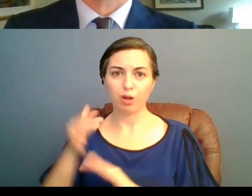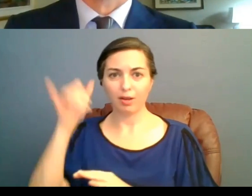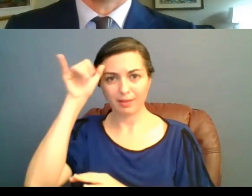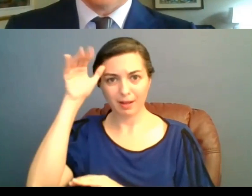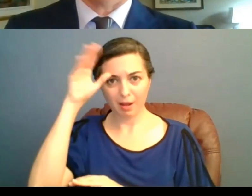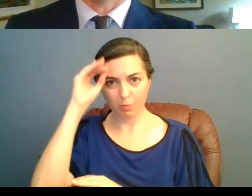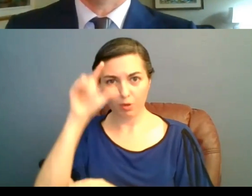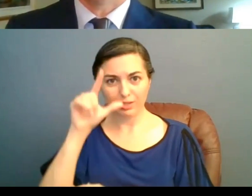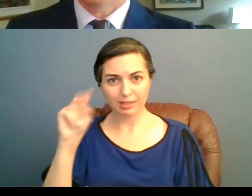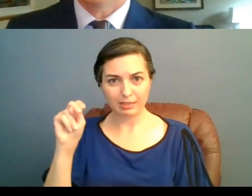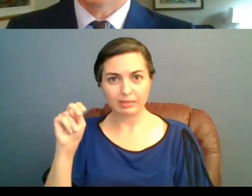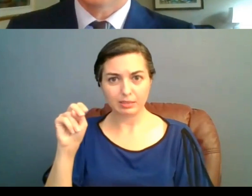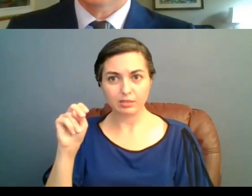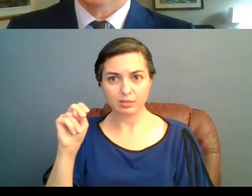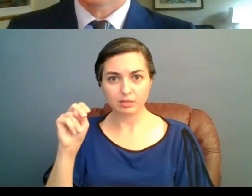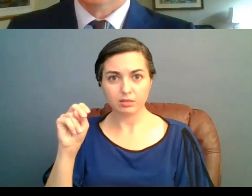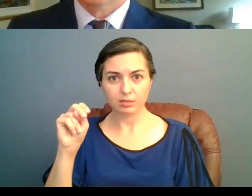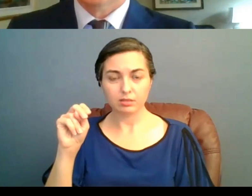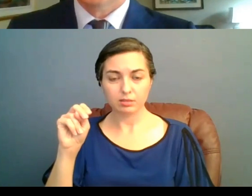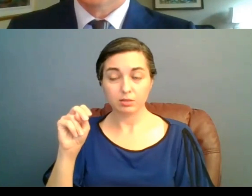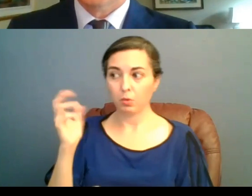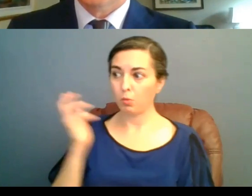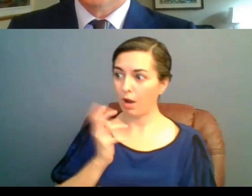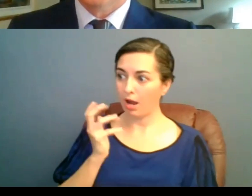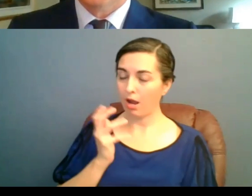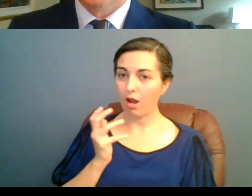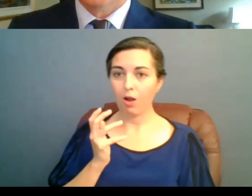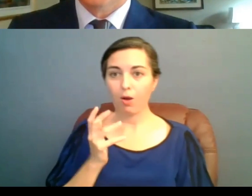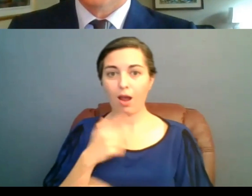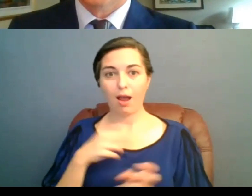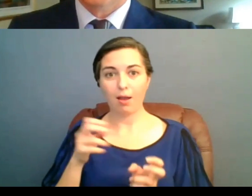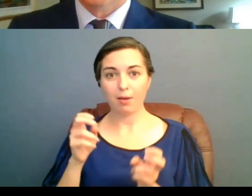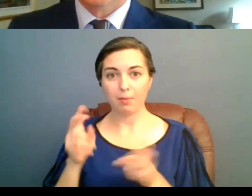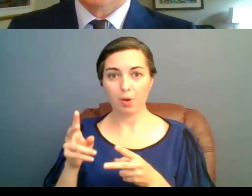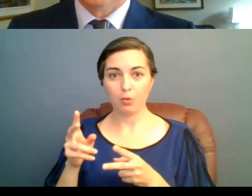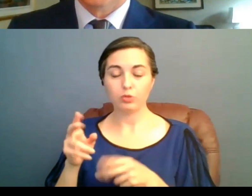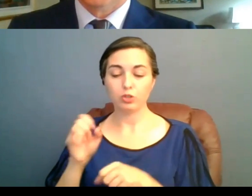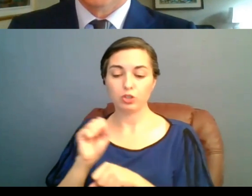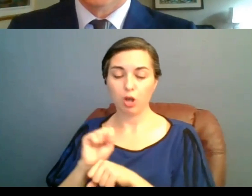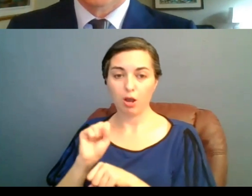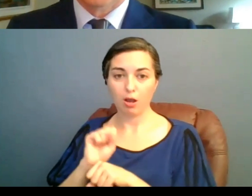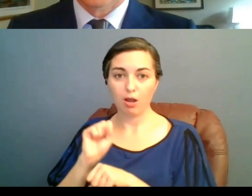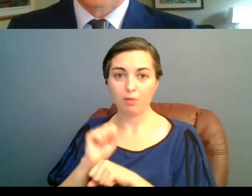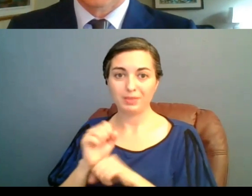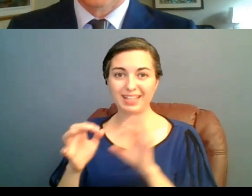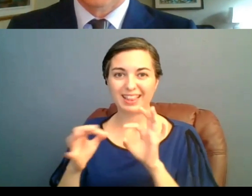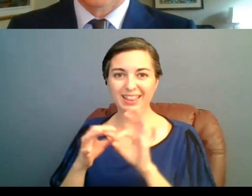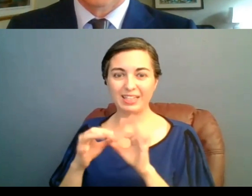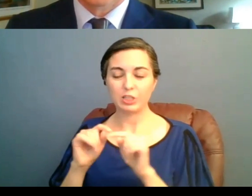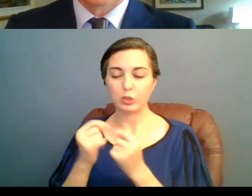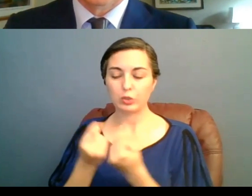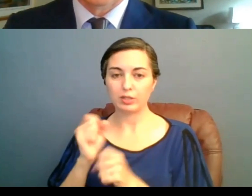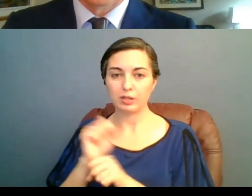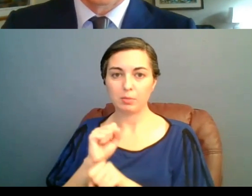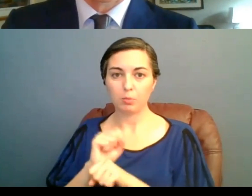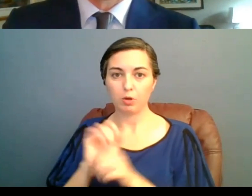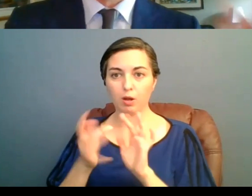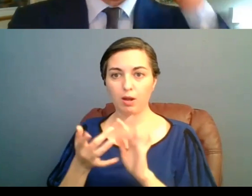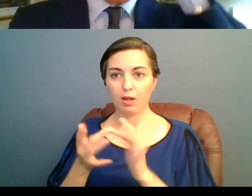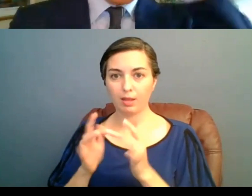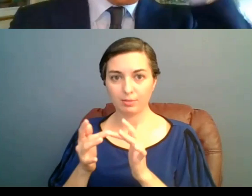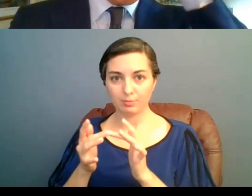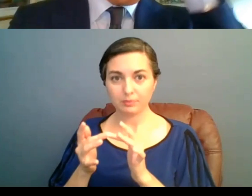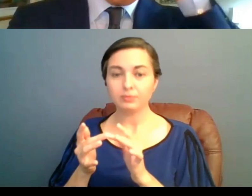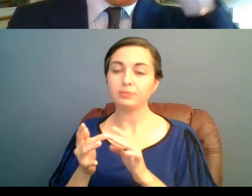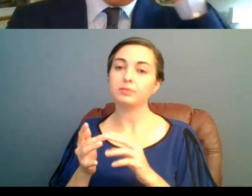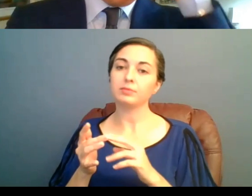platform. So we will post, I'll post jobs on there that link to Teamwork Online. So I would say Teamwork Online is